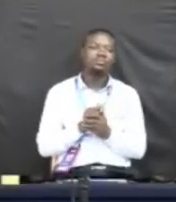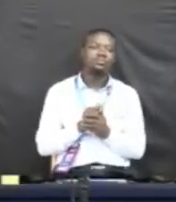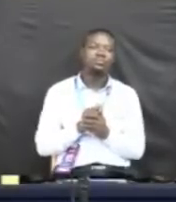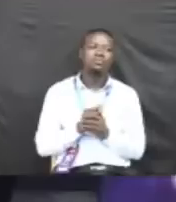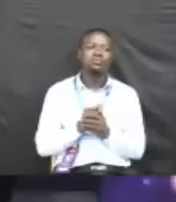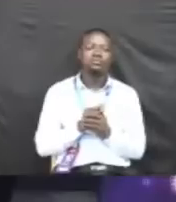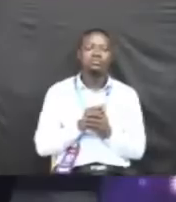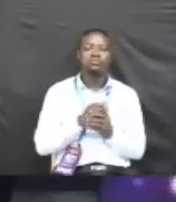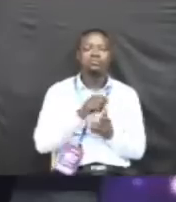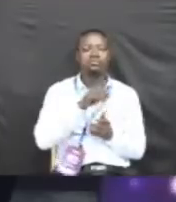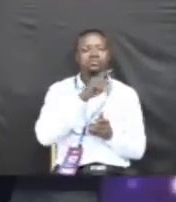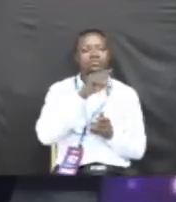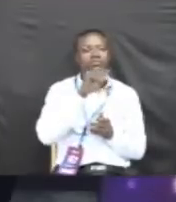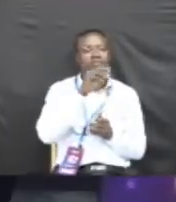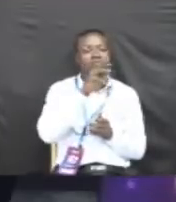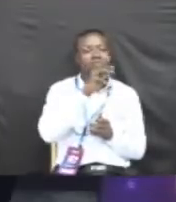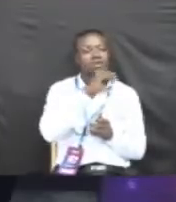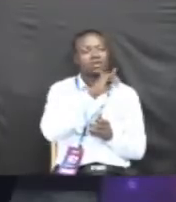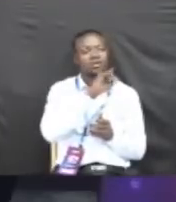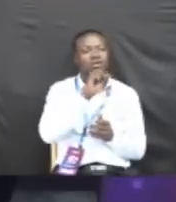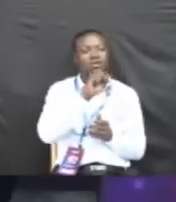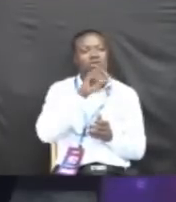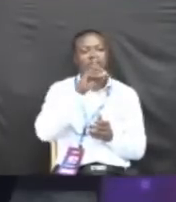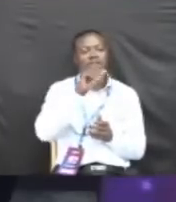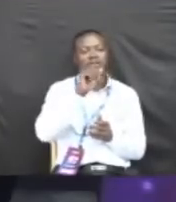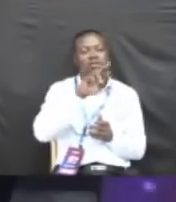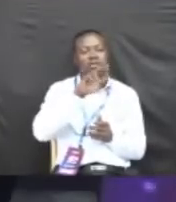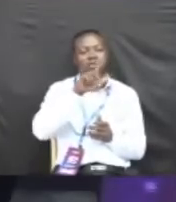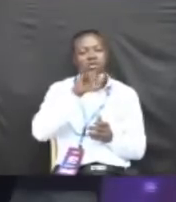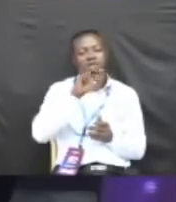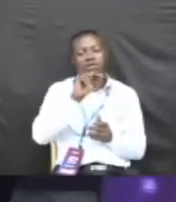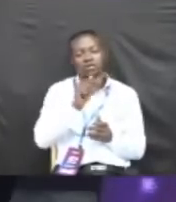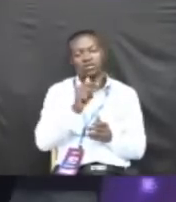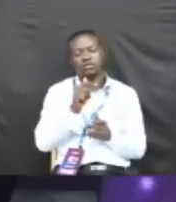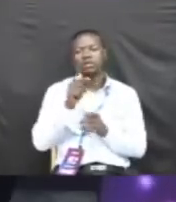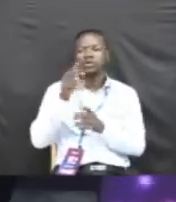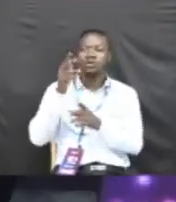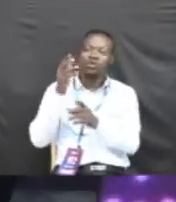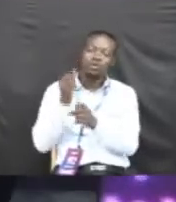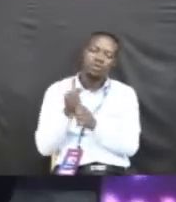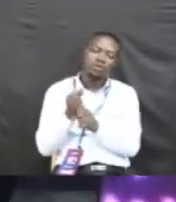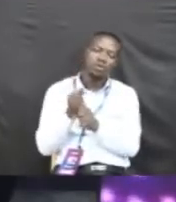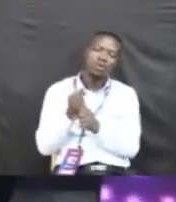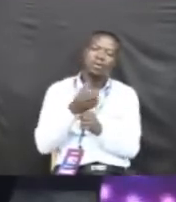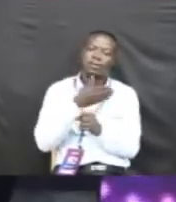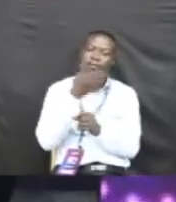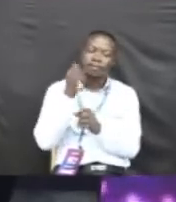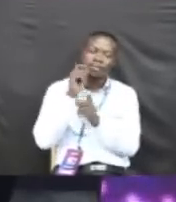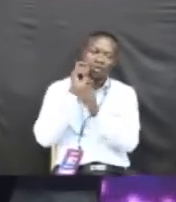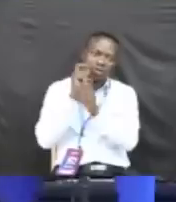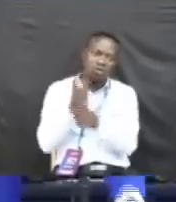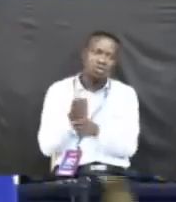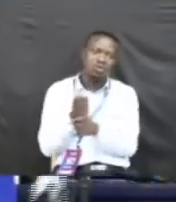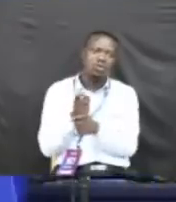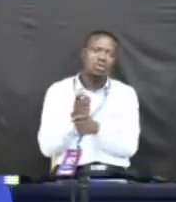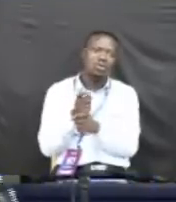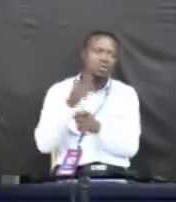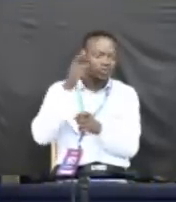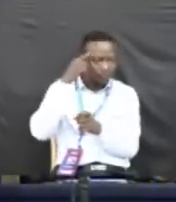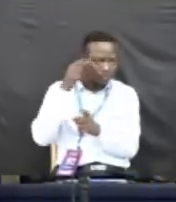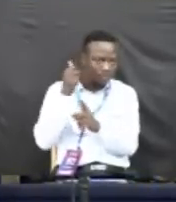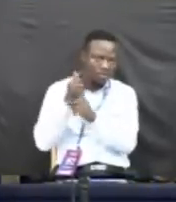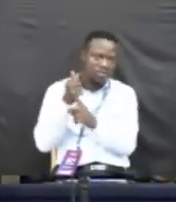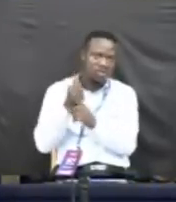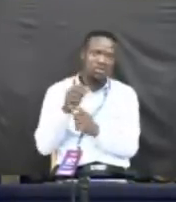Miss Darling Na Kokoya of Mro district received the overall best award for her